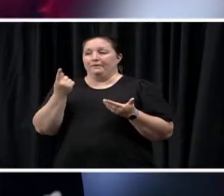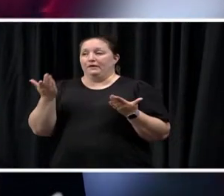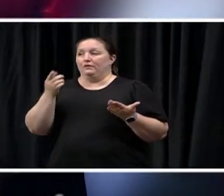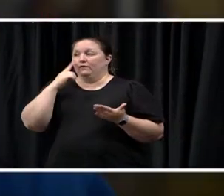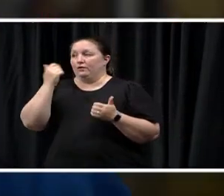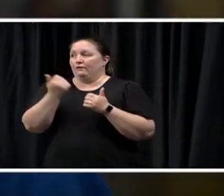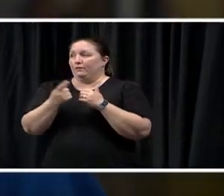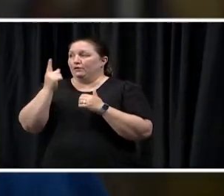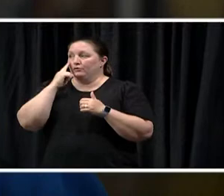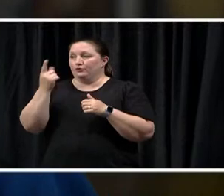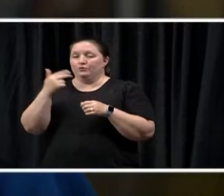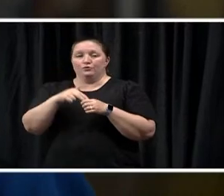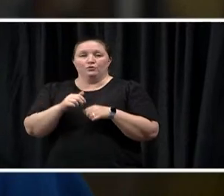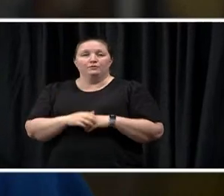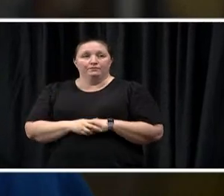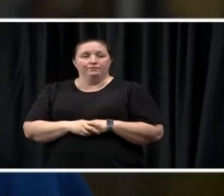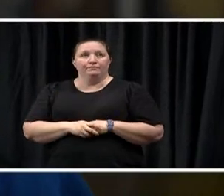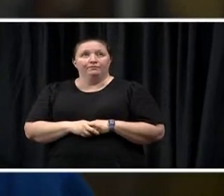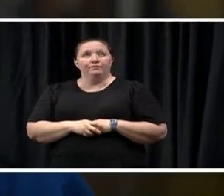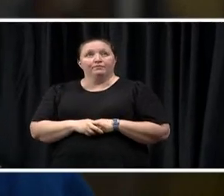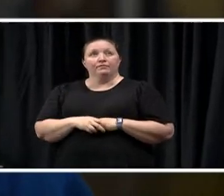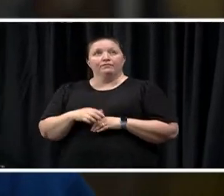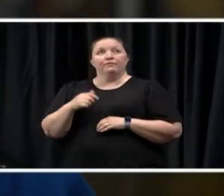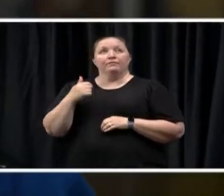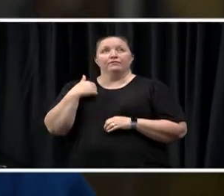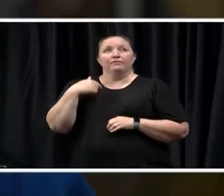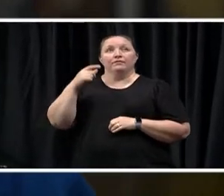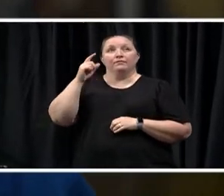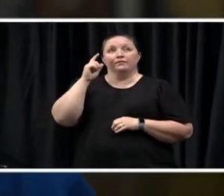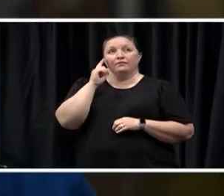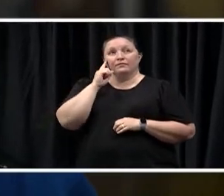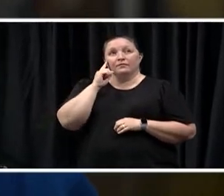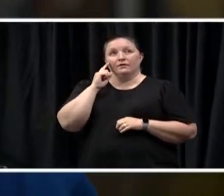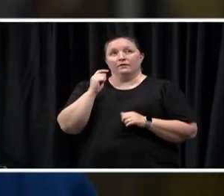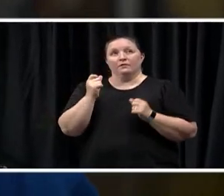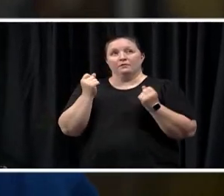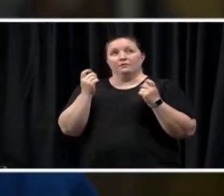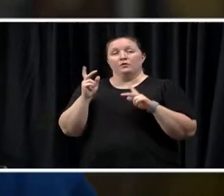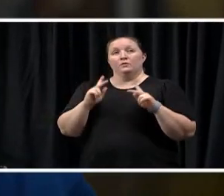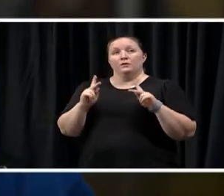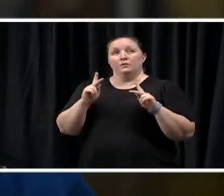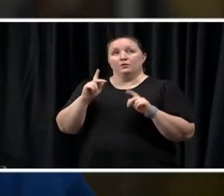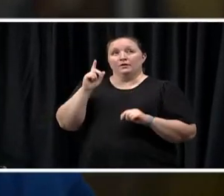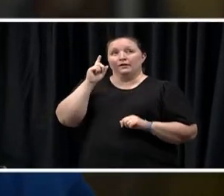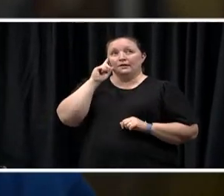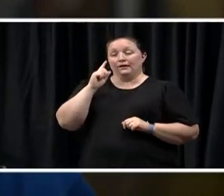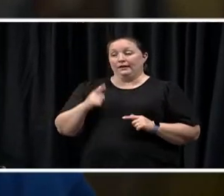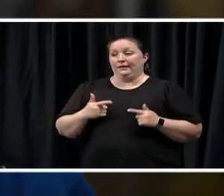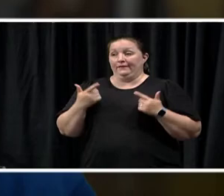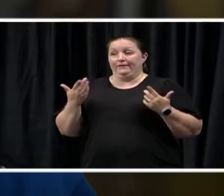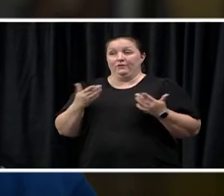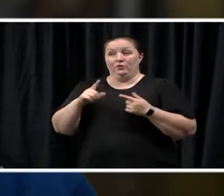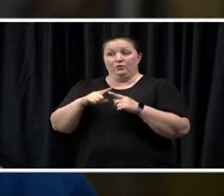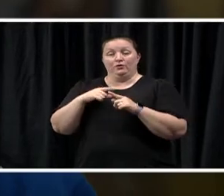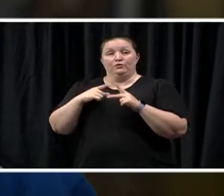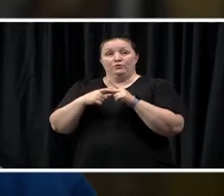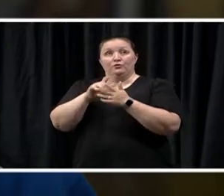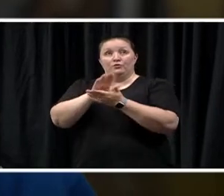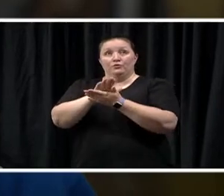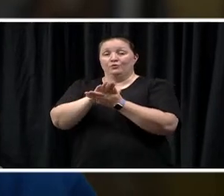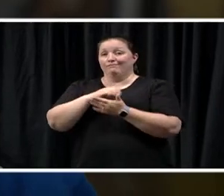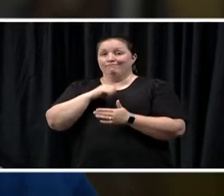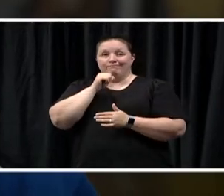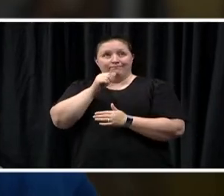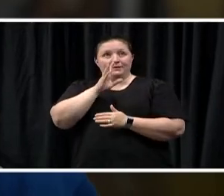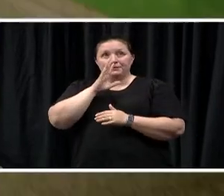to join. But I think the first and most incredible thing that I lived here was when I started school, I didn't speak